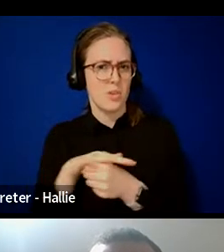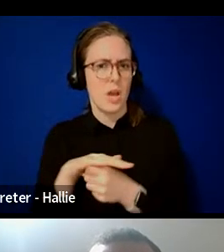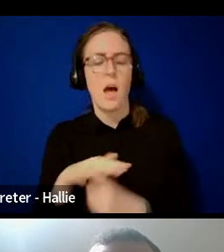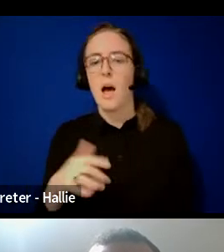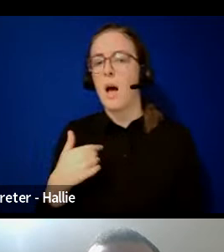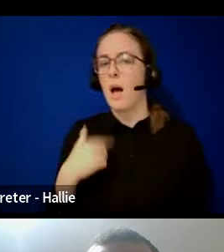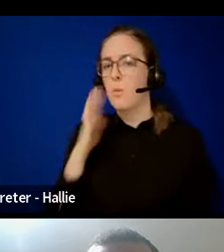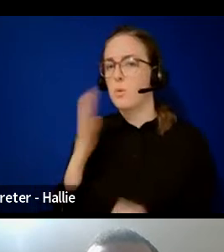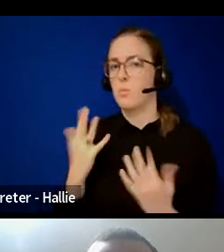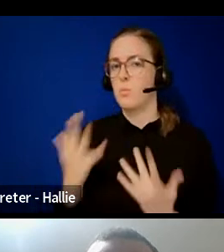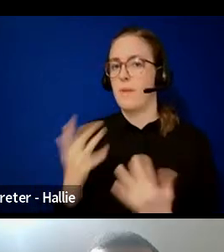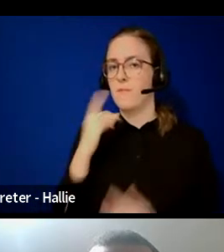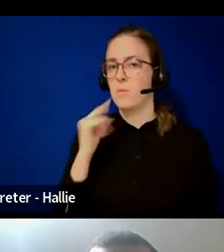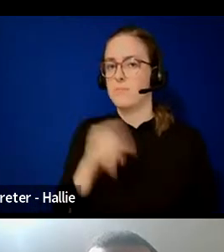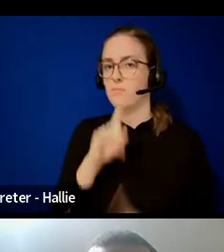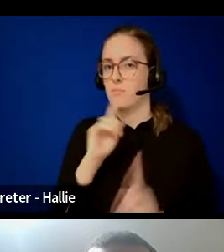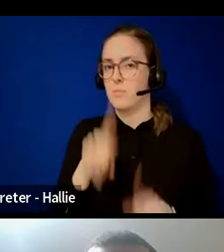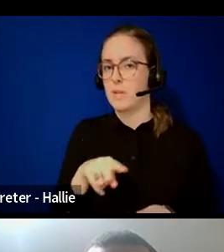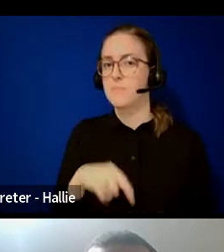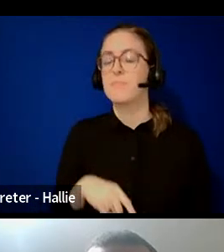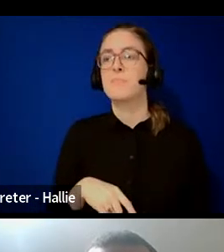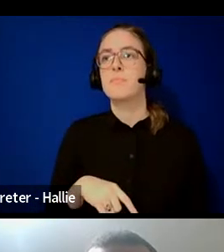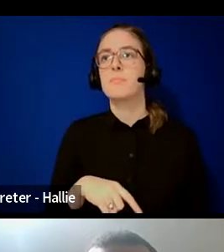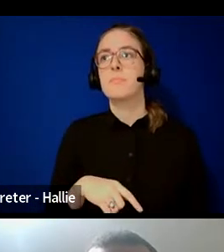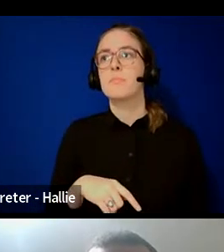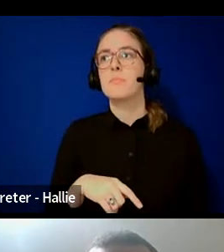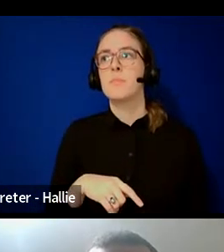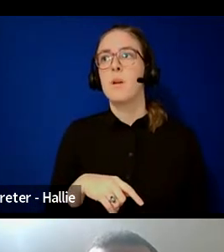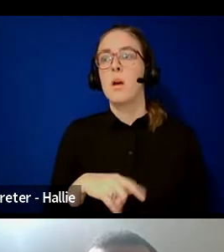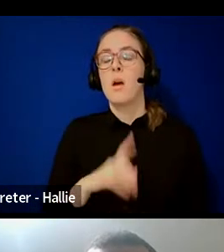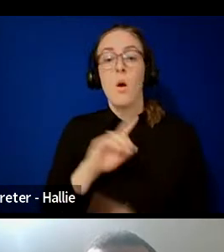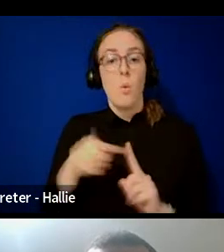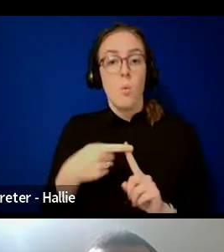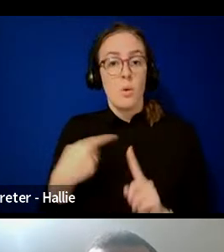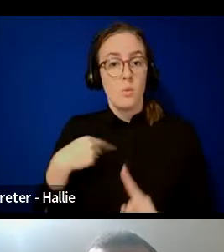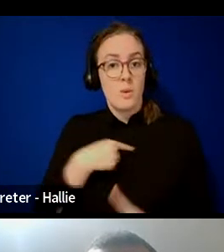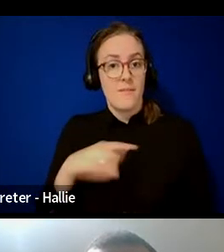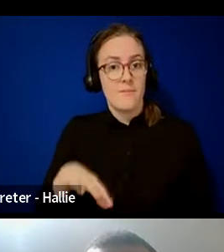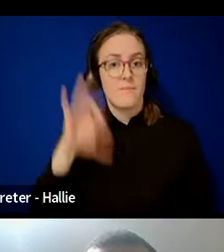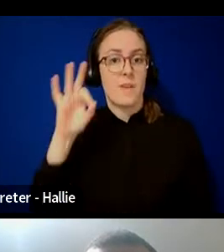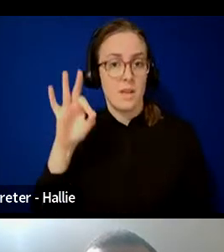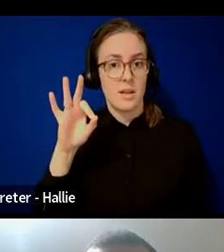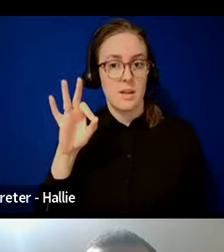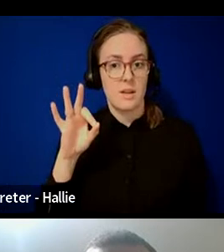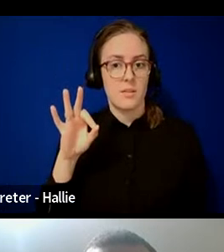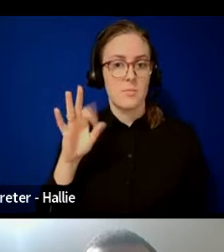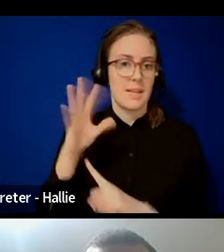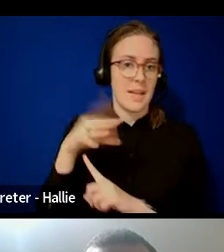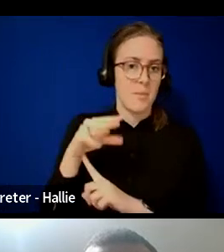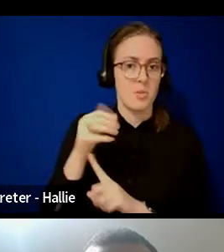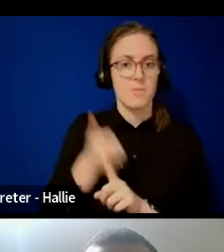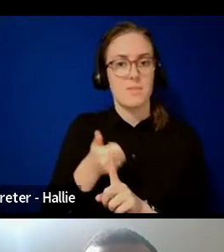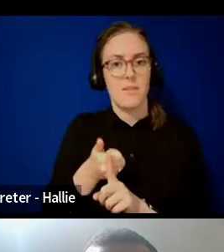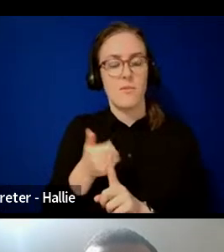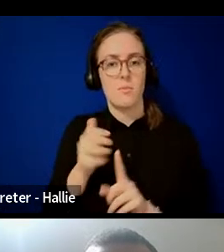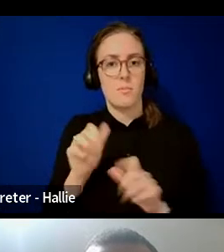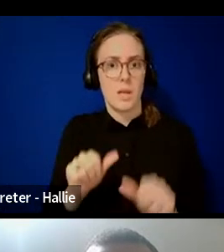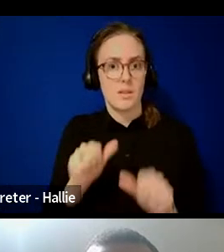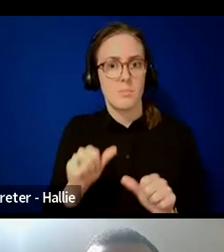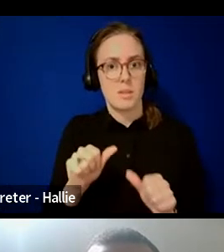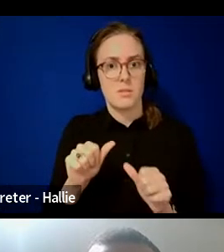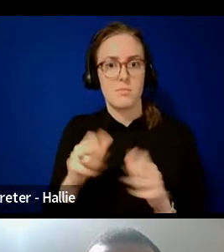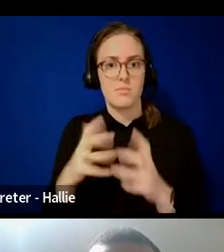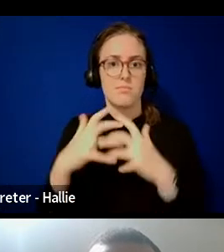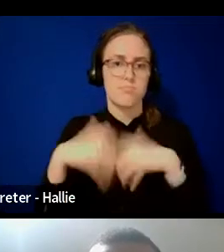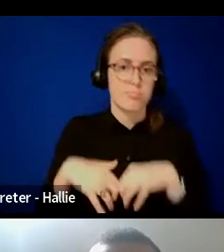let Fumi Williams follow up on that. But when we potentially find a camera that might be dysfunctioning, broken, what's the proper protocol for